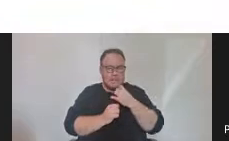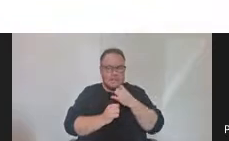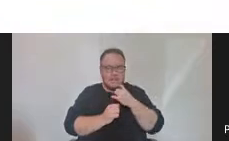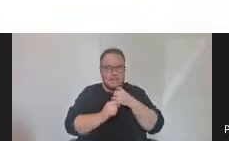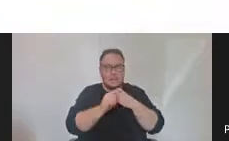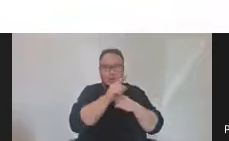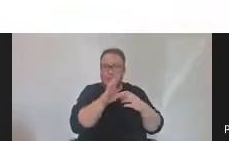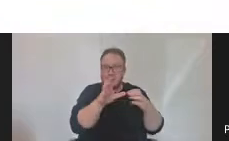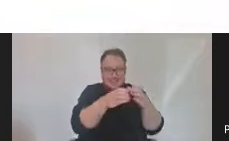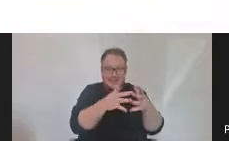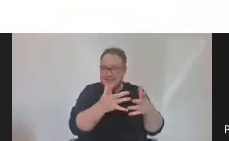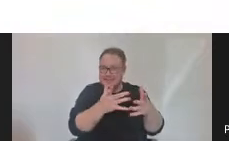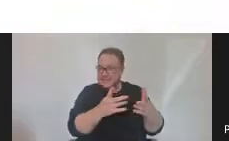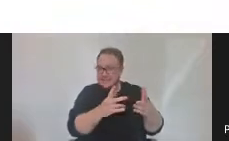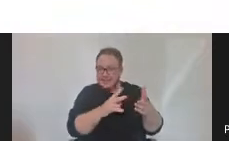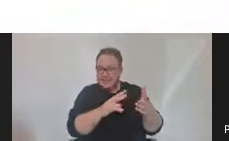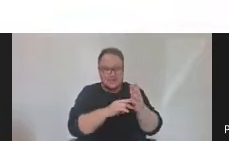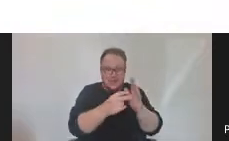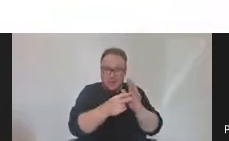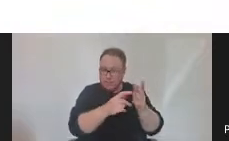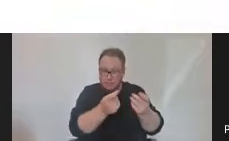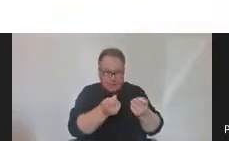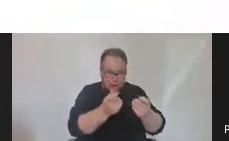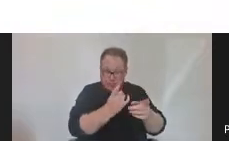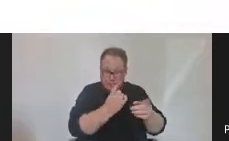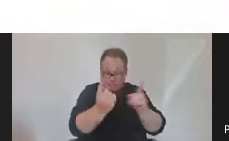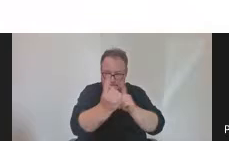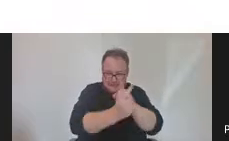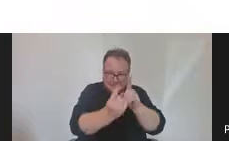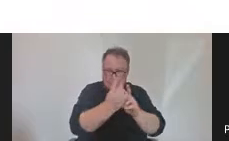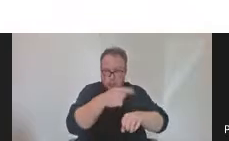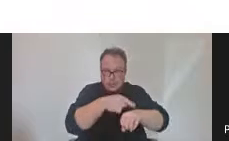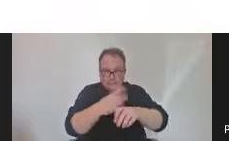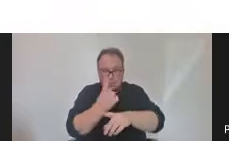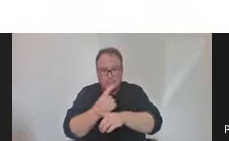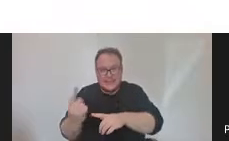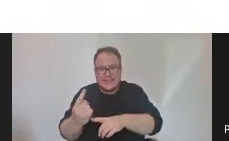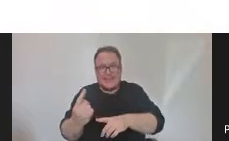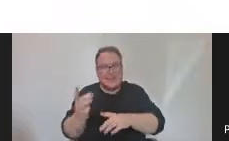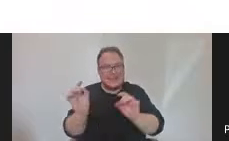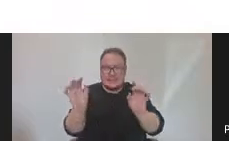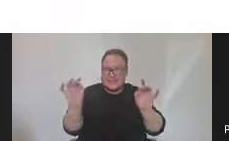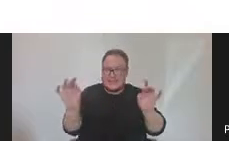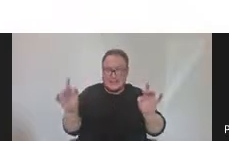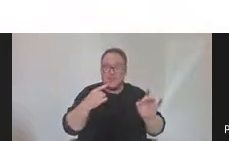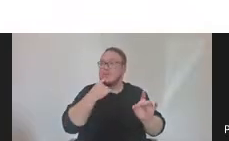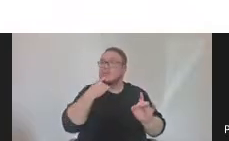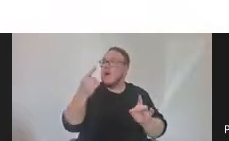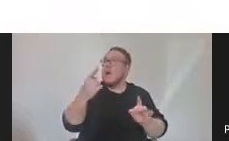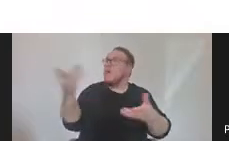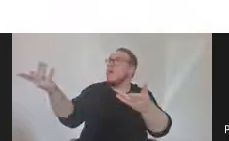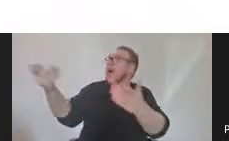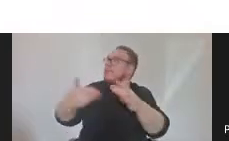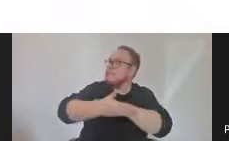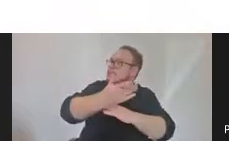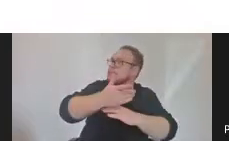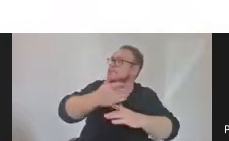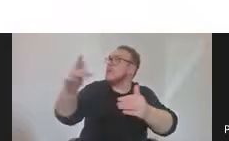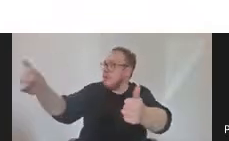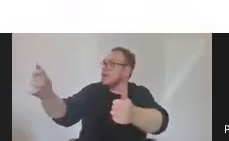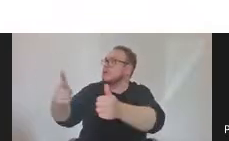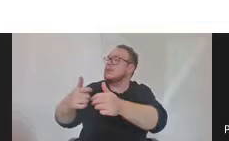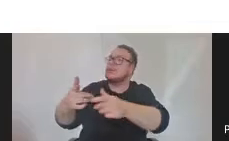a week, and we'd have the identification, we'd have the target, and they would deploy, and they would say, right, we'll be there on this date. The comms team would